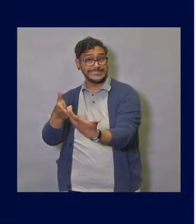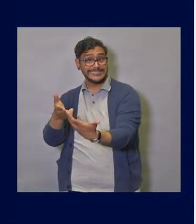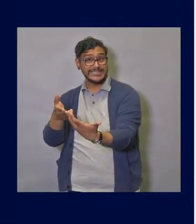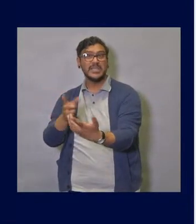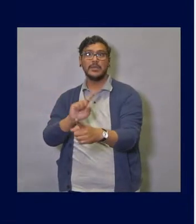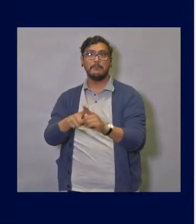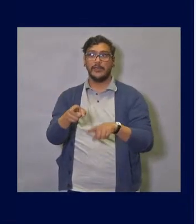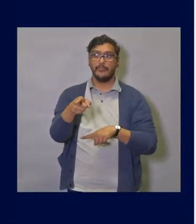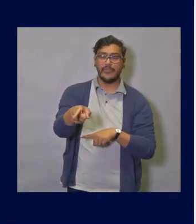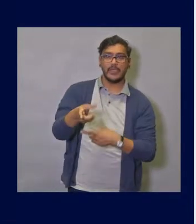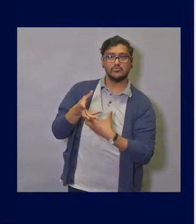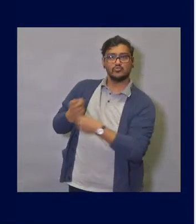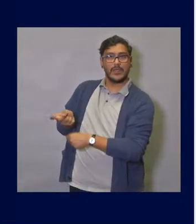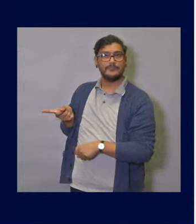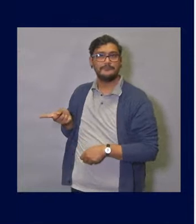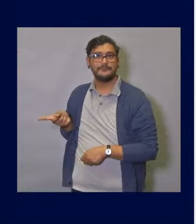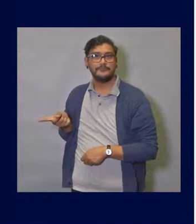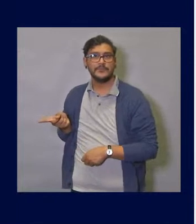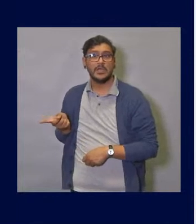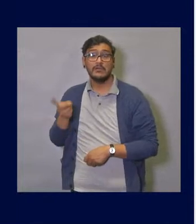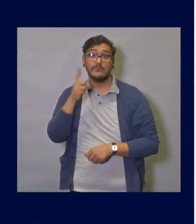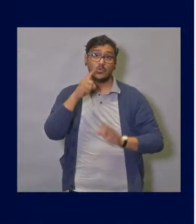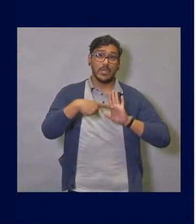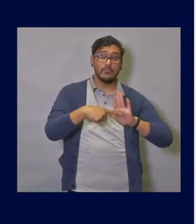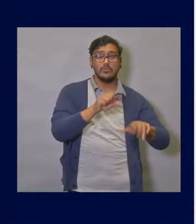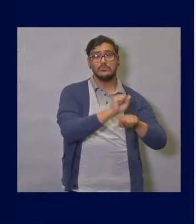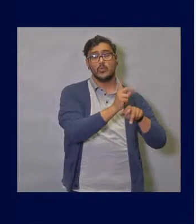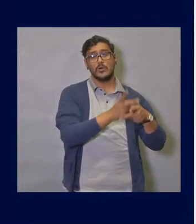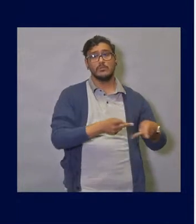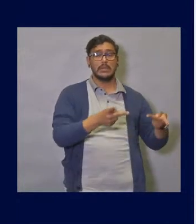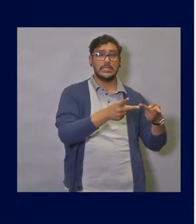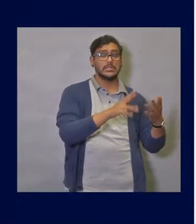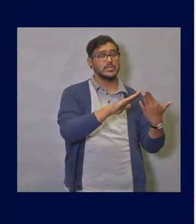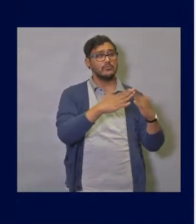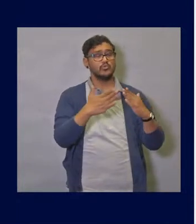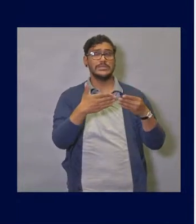by them. This includes workplace and community leaders,